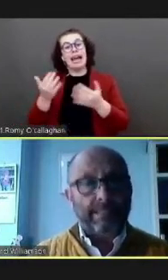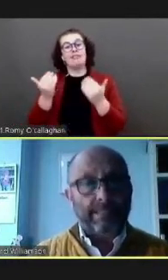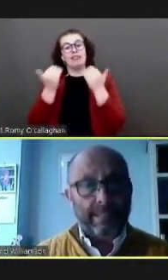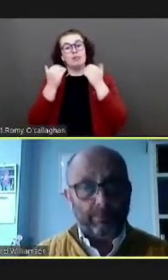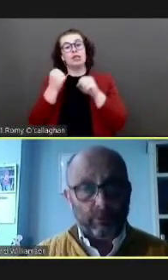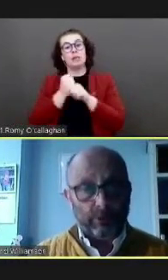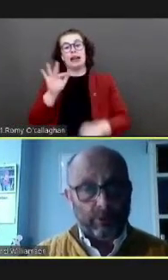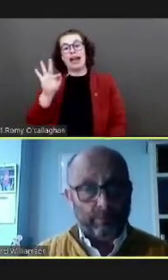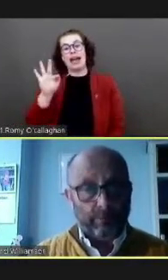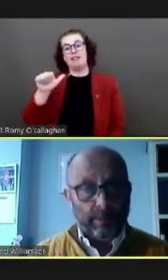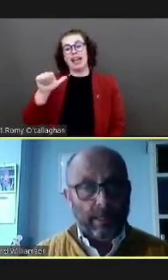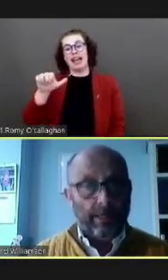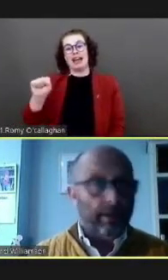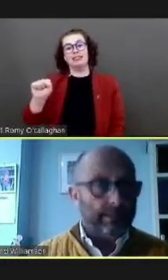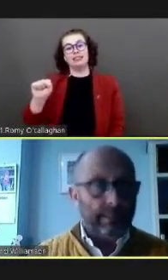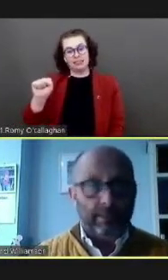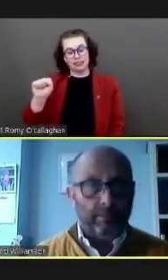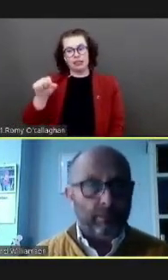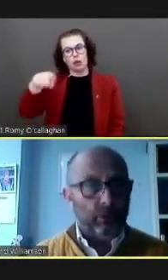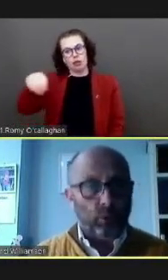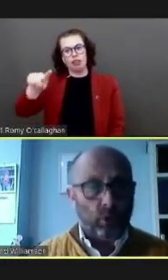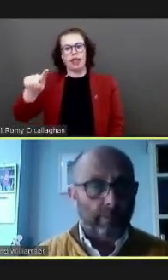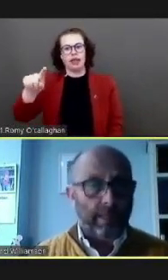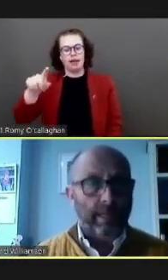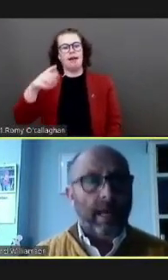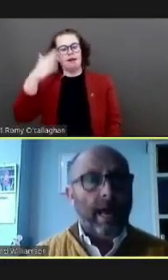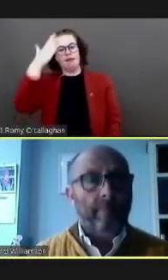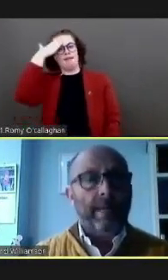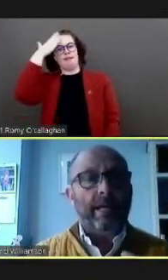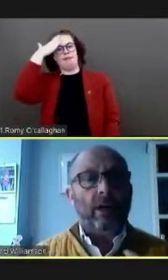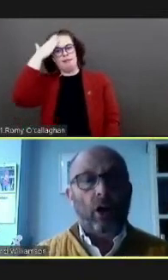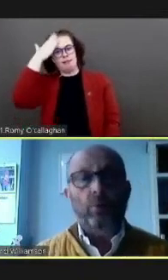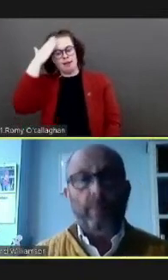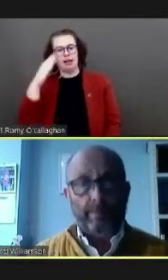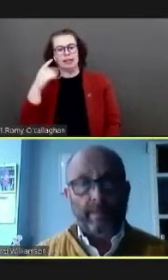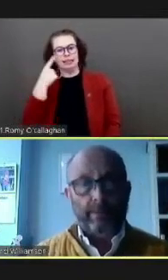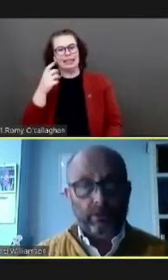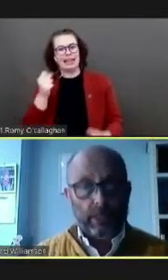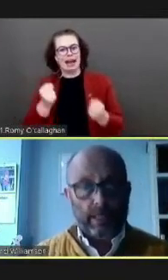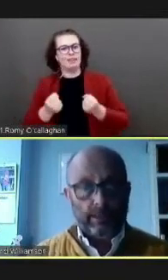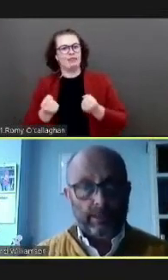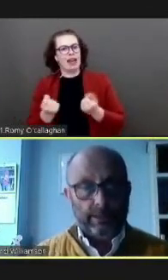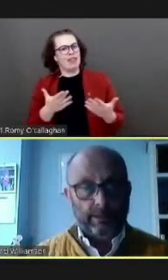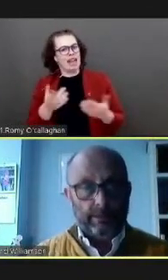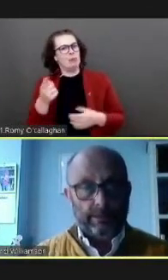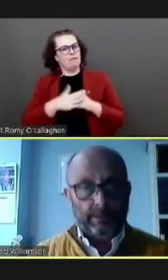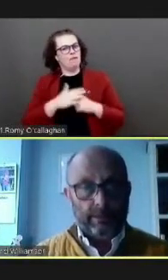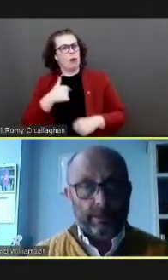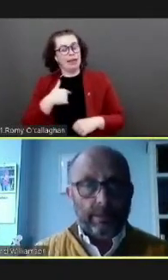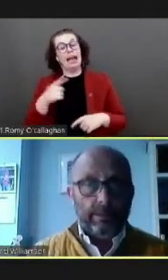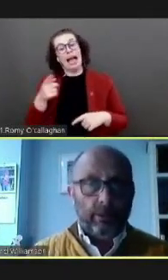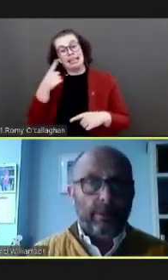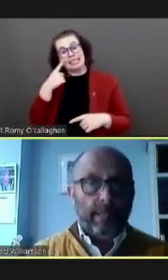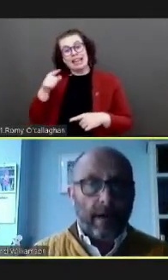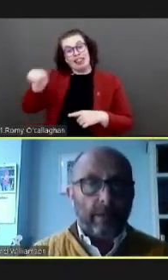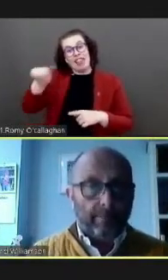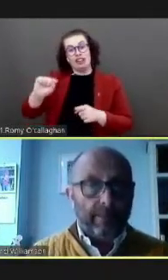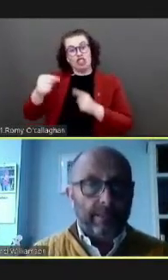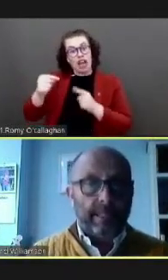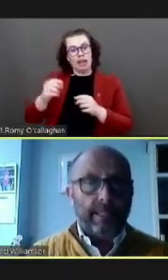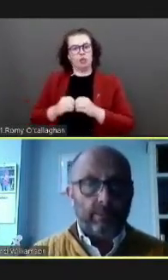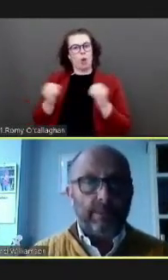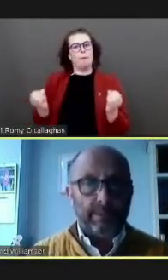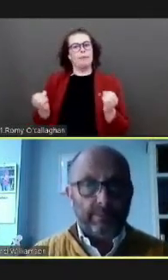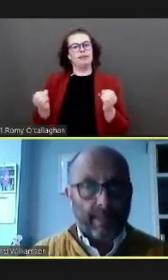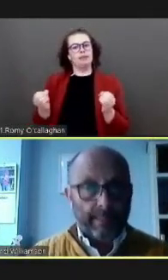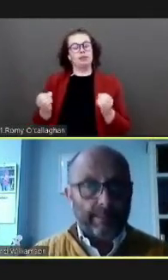that was accessible to them, and asking them to talk about it and being open about those challenges. So the outcome